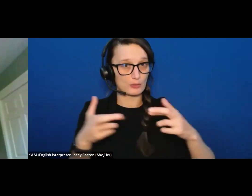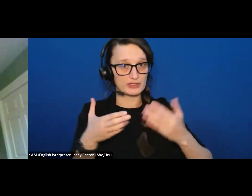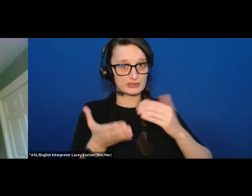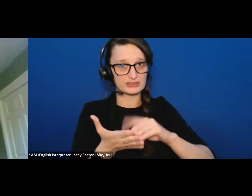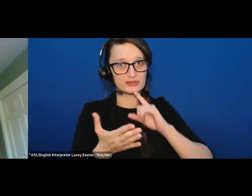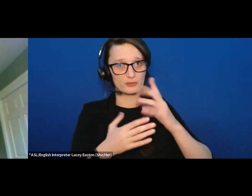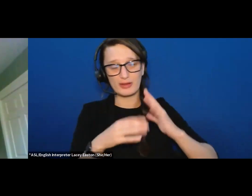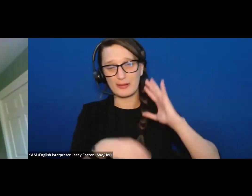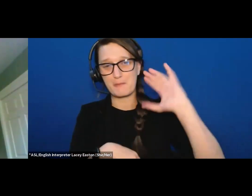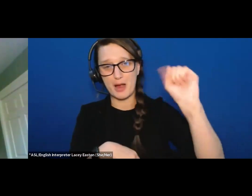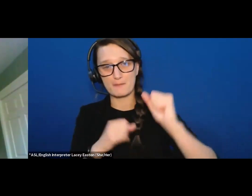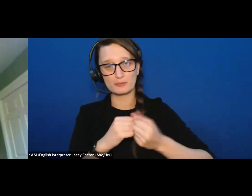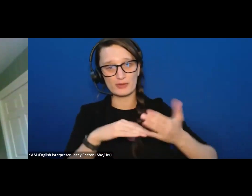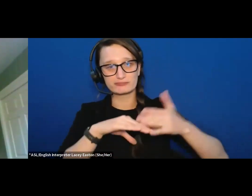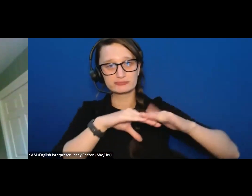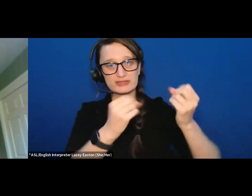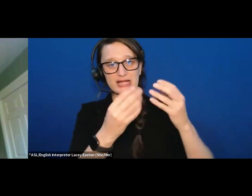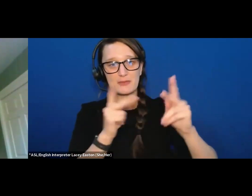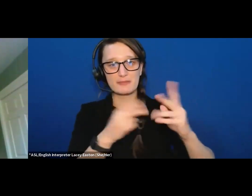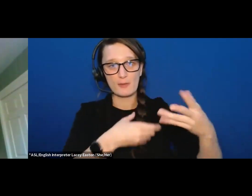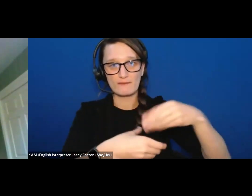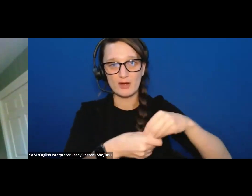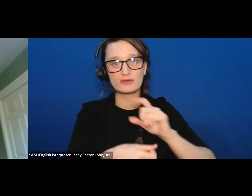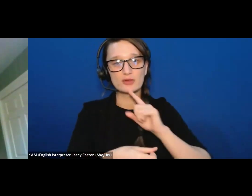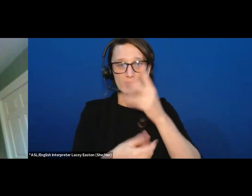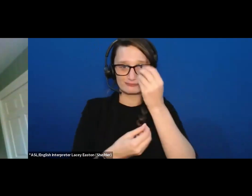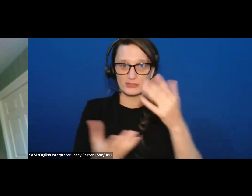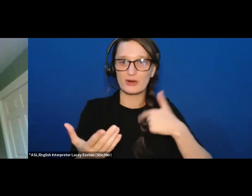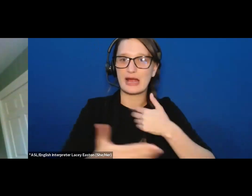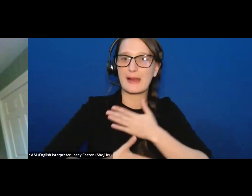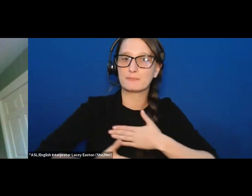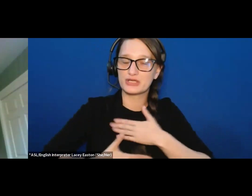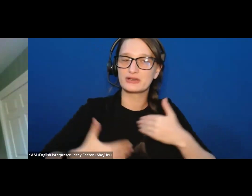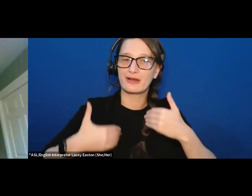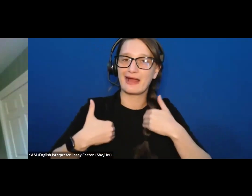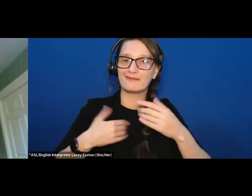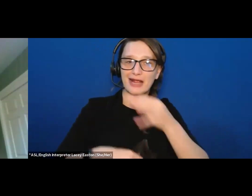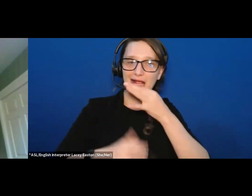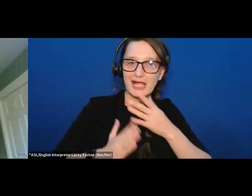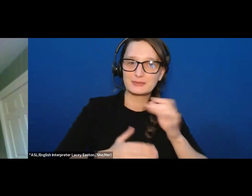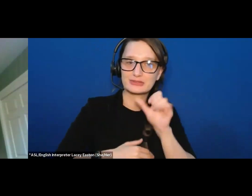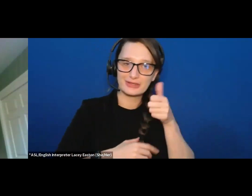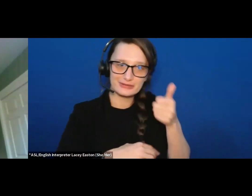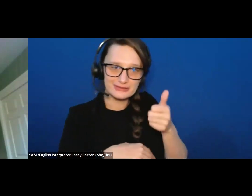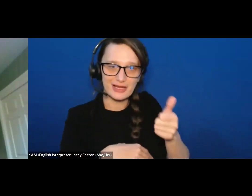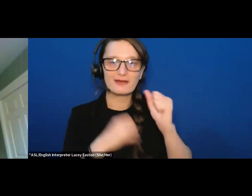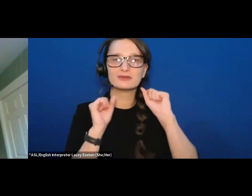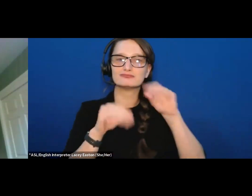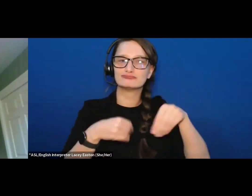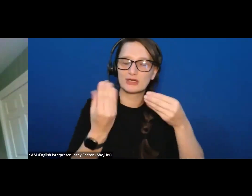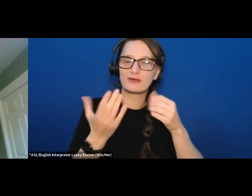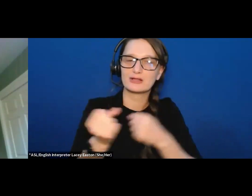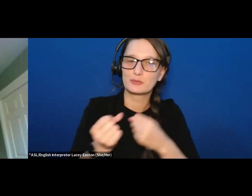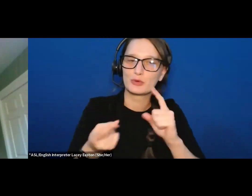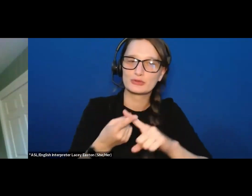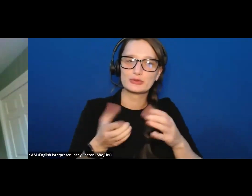there. And I just want to say I appreciate having kind of experts like yourself that can really provide support to service coordinators, in this area.